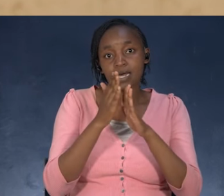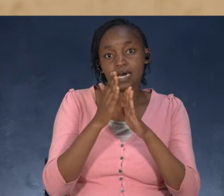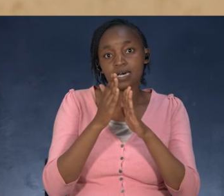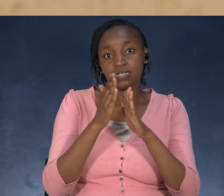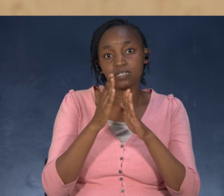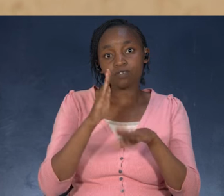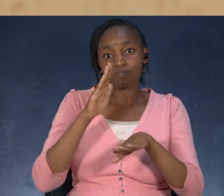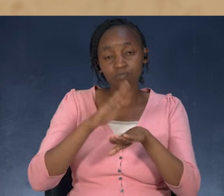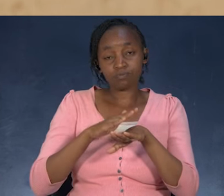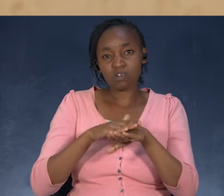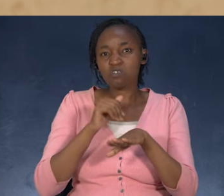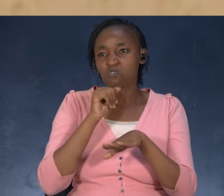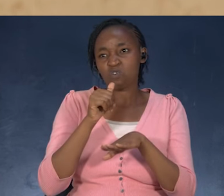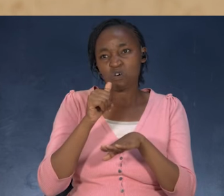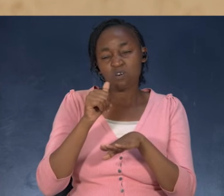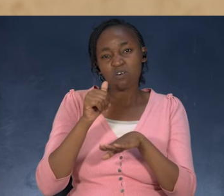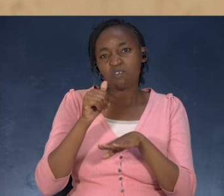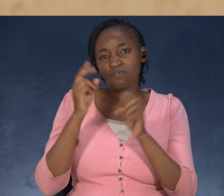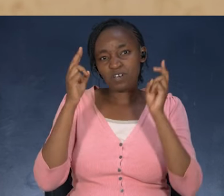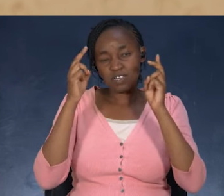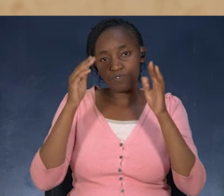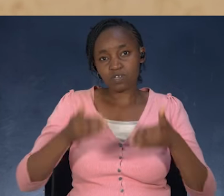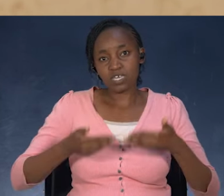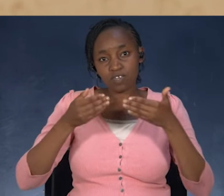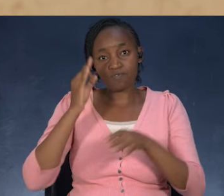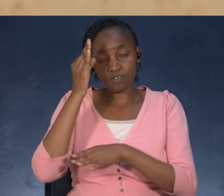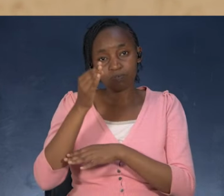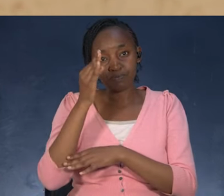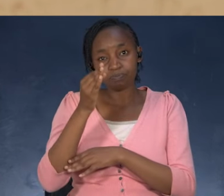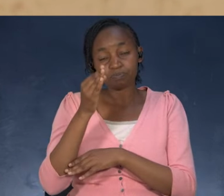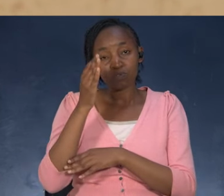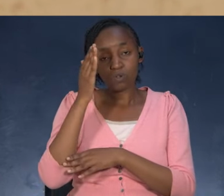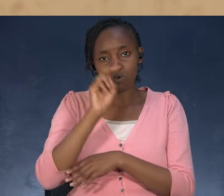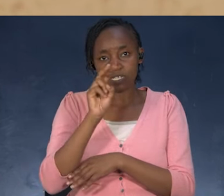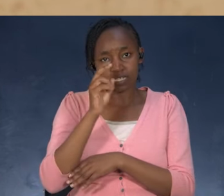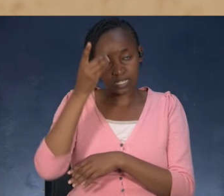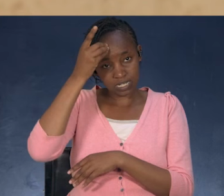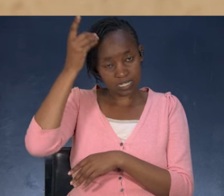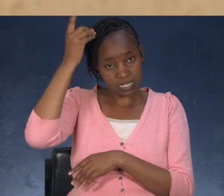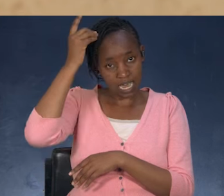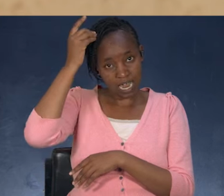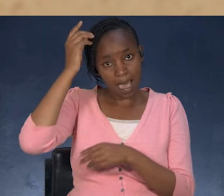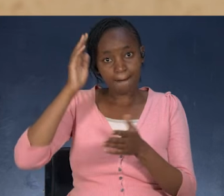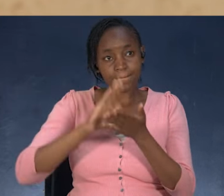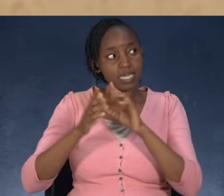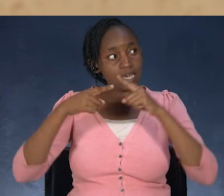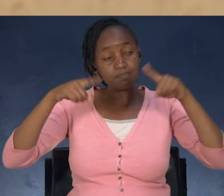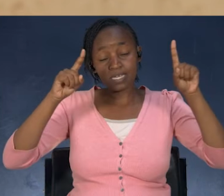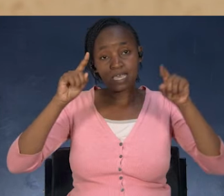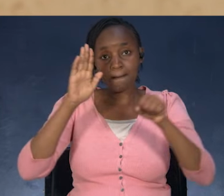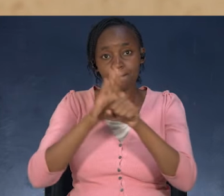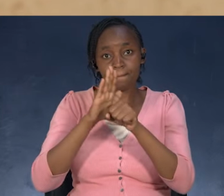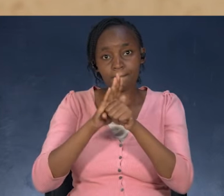you a future and a hope. And the reason why Daniel and his friends excelled in a foreign country for many